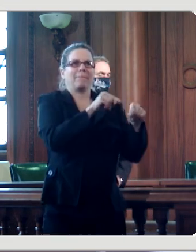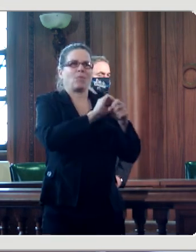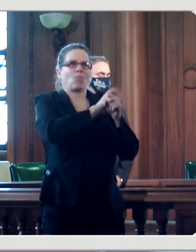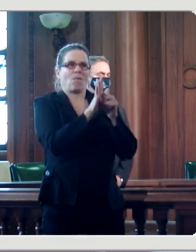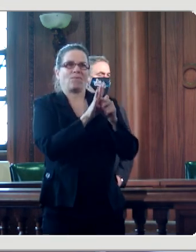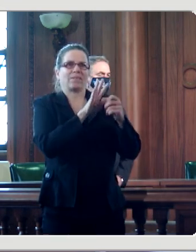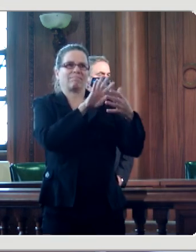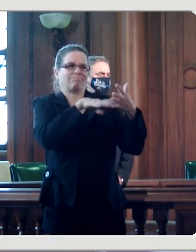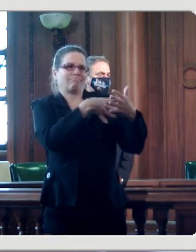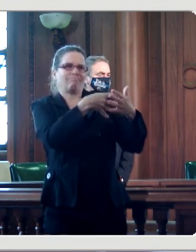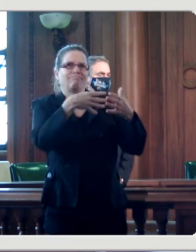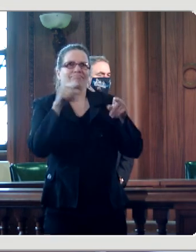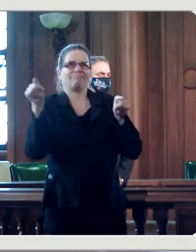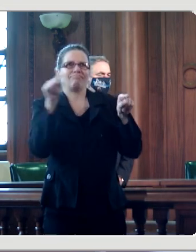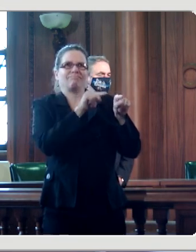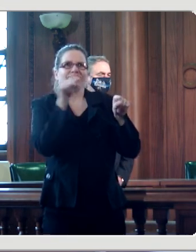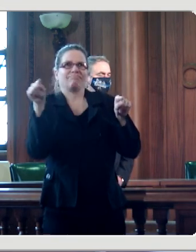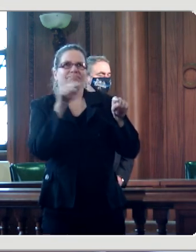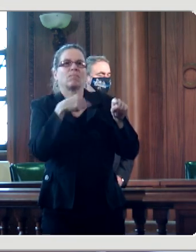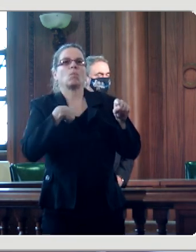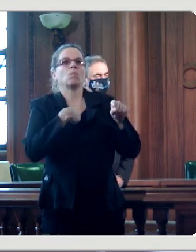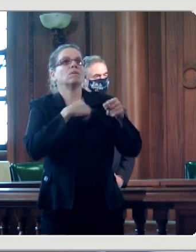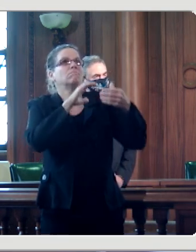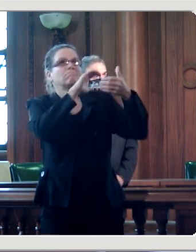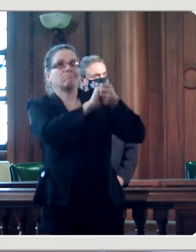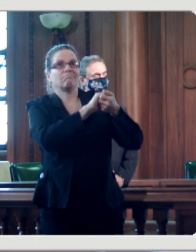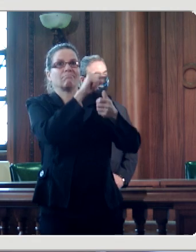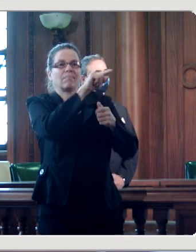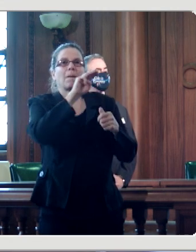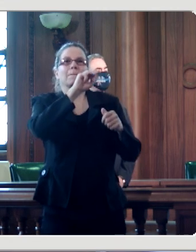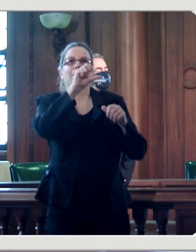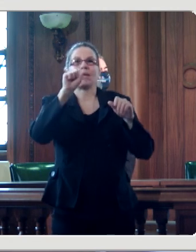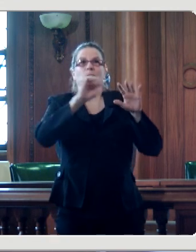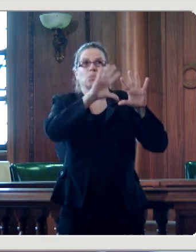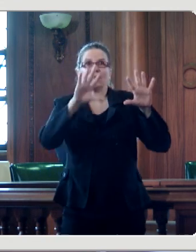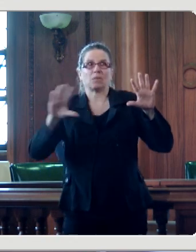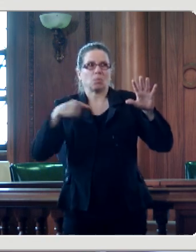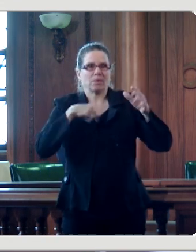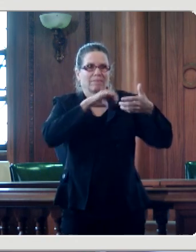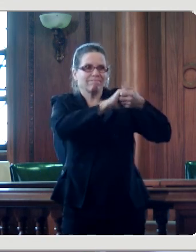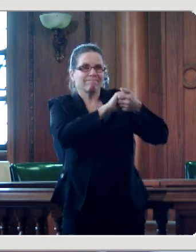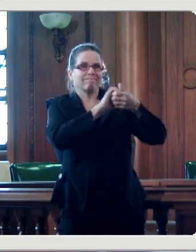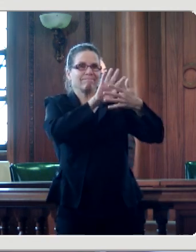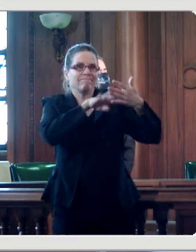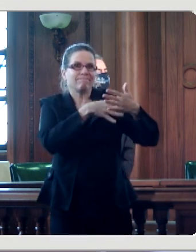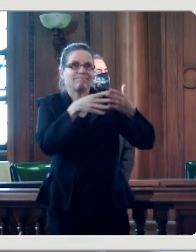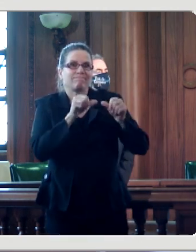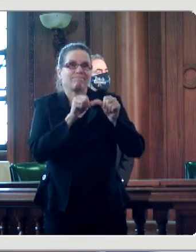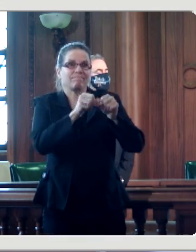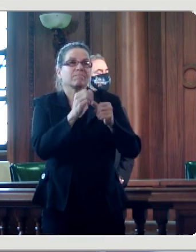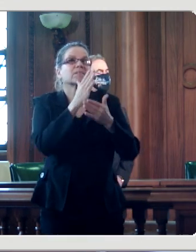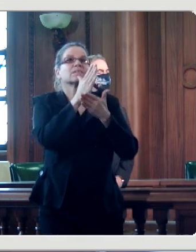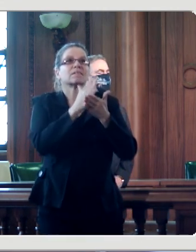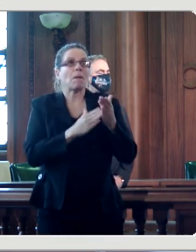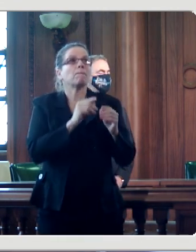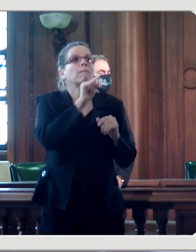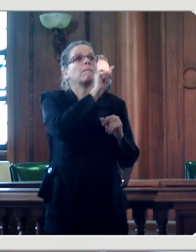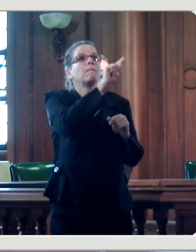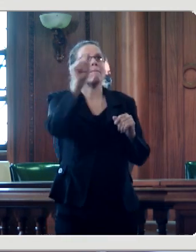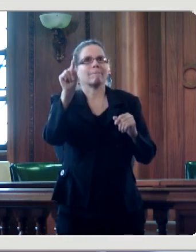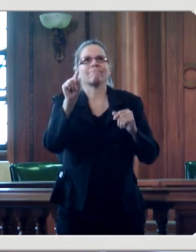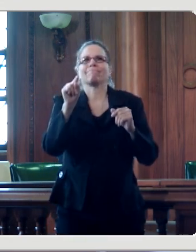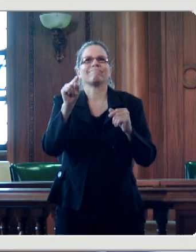been rollouts that have not been successful. We want to make sure in the city of Springfield that that rollout is